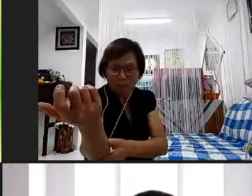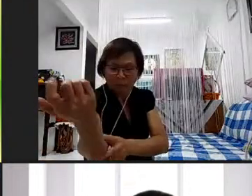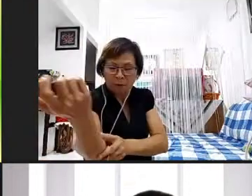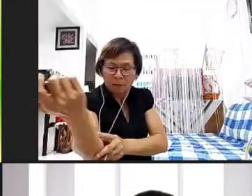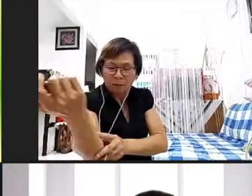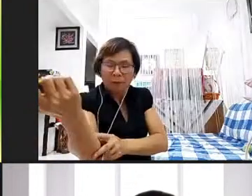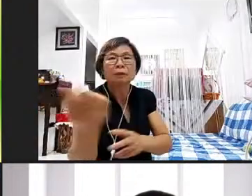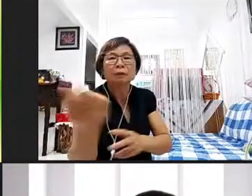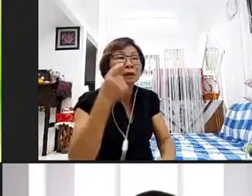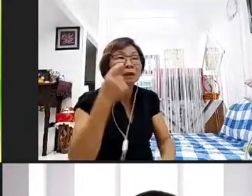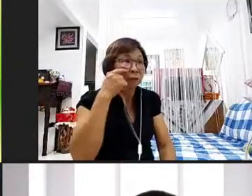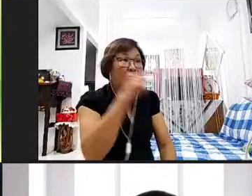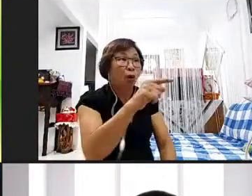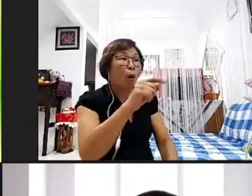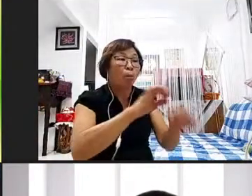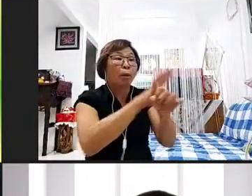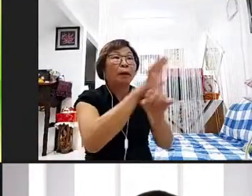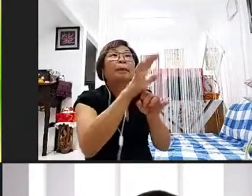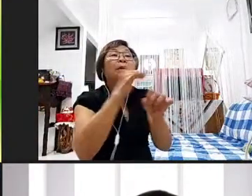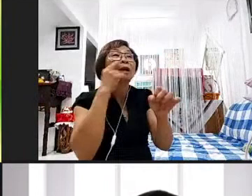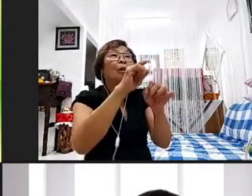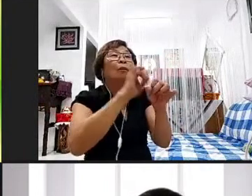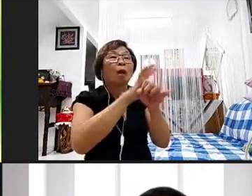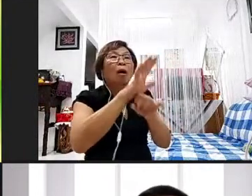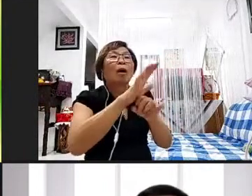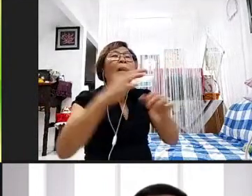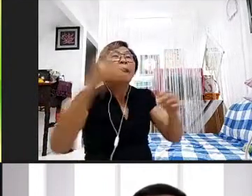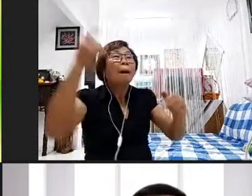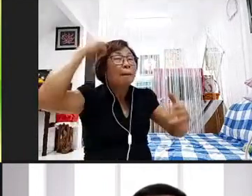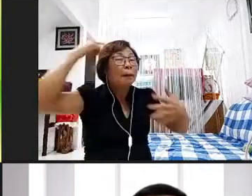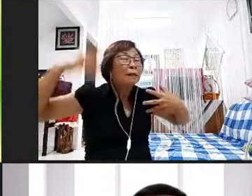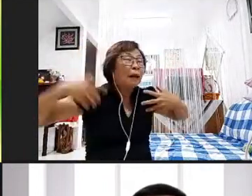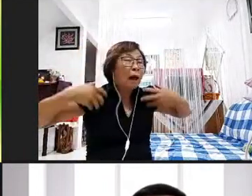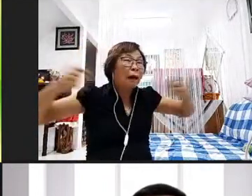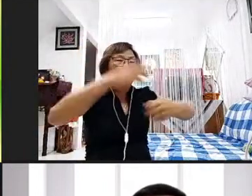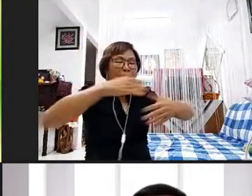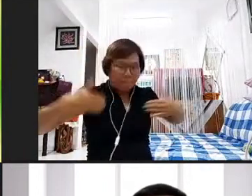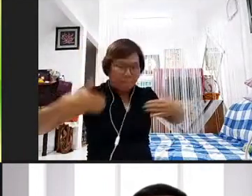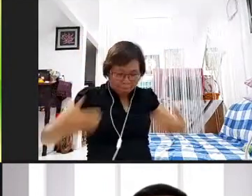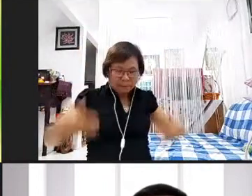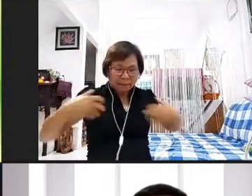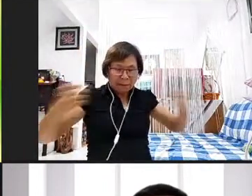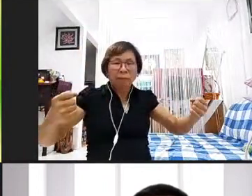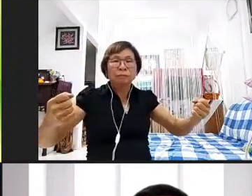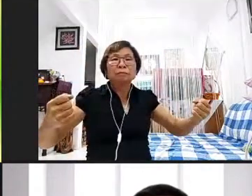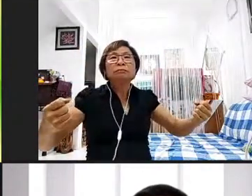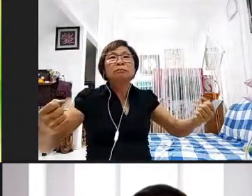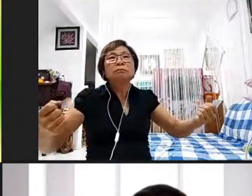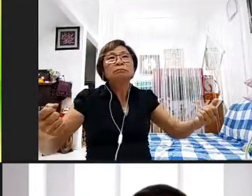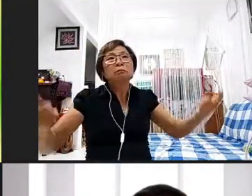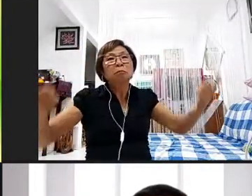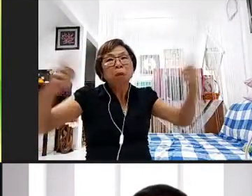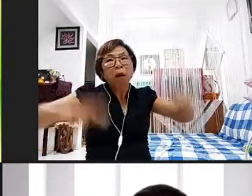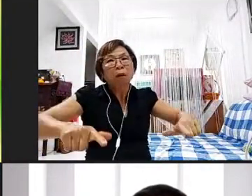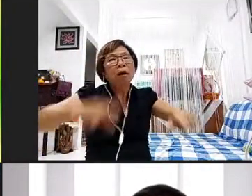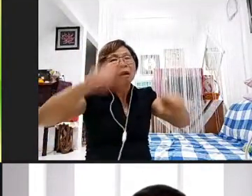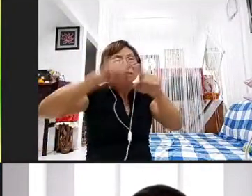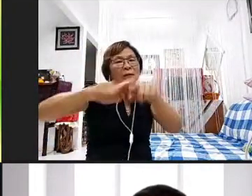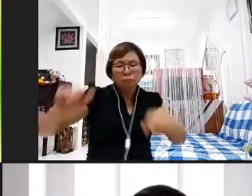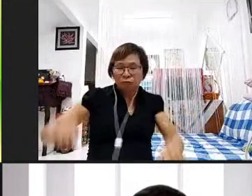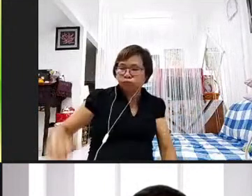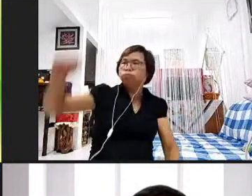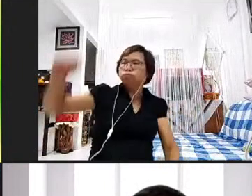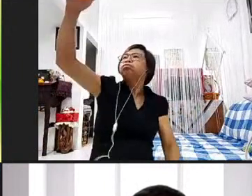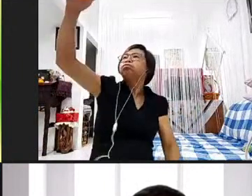this pandemic, what are the health and mental health impact across different age group,